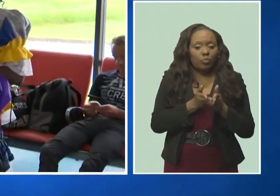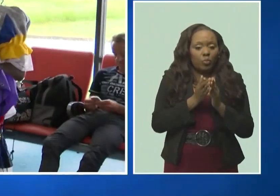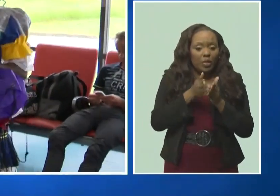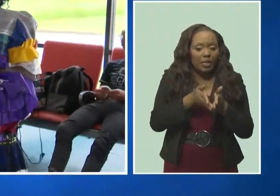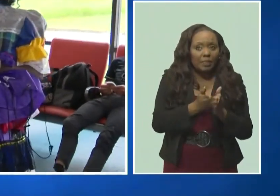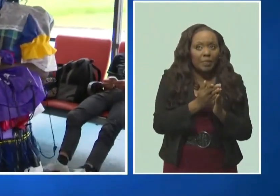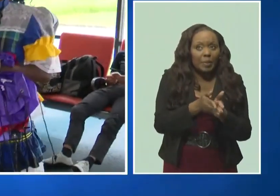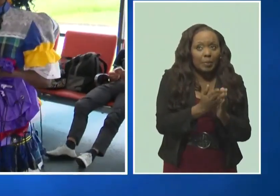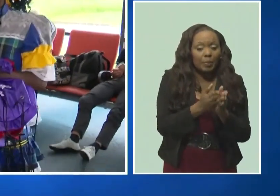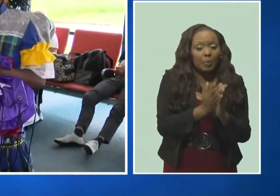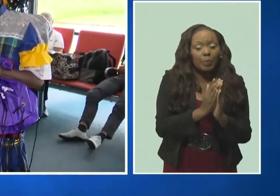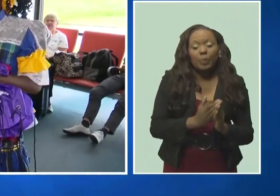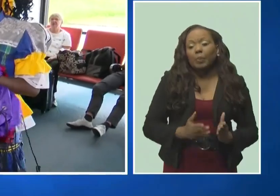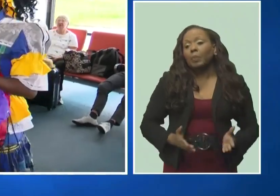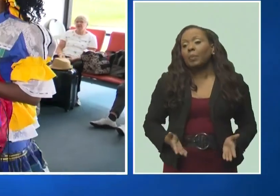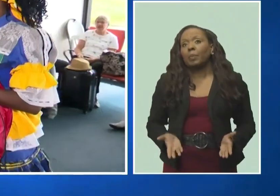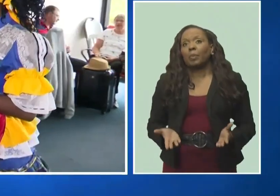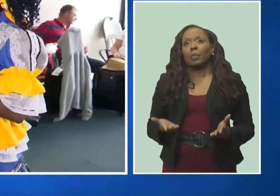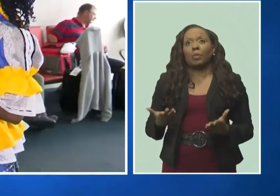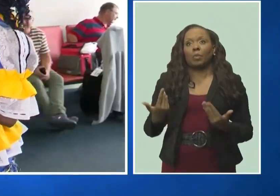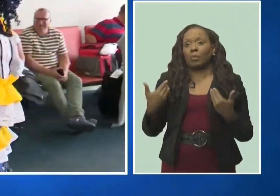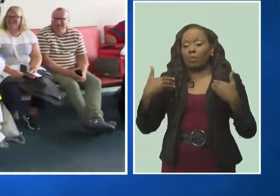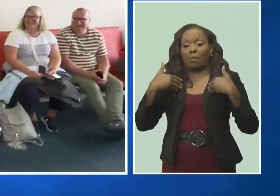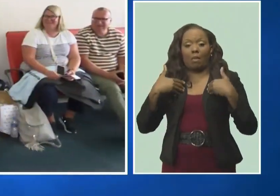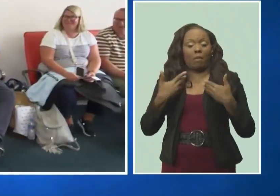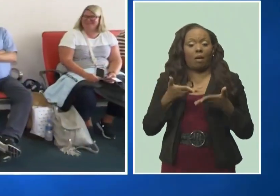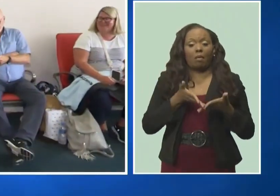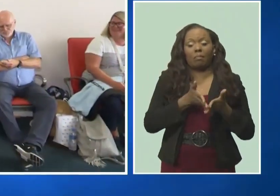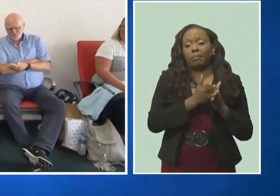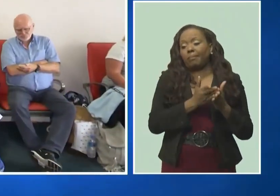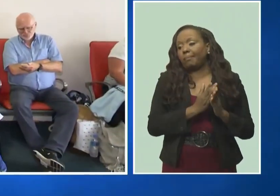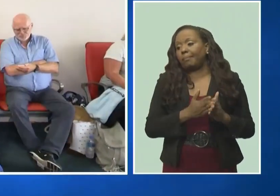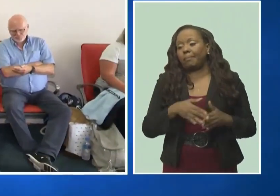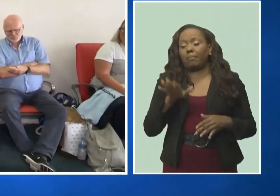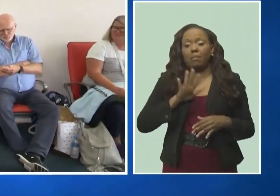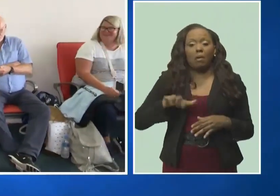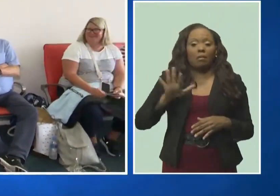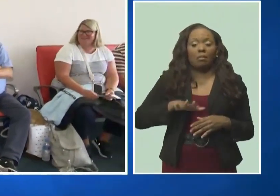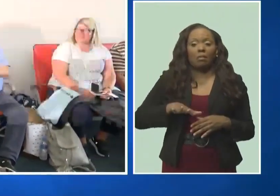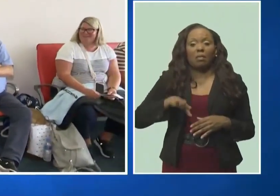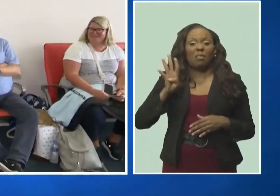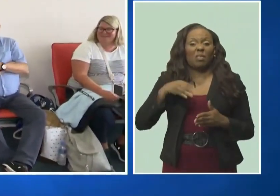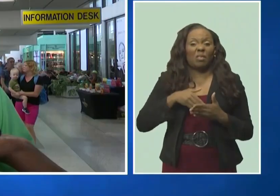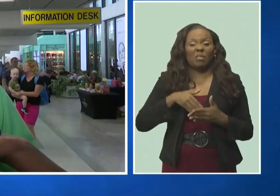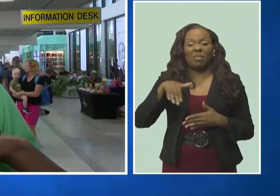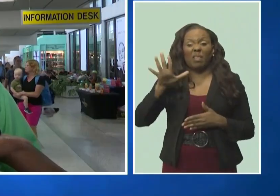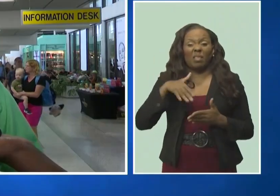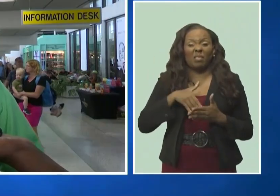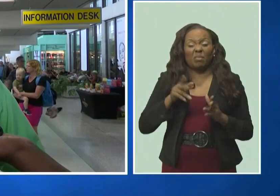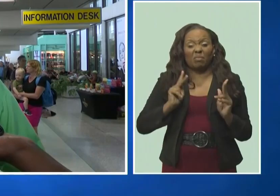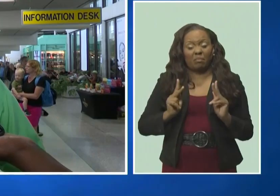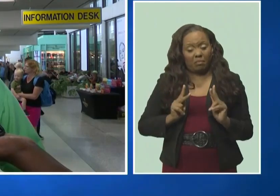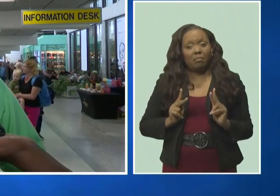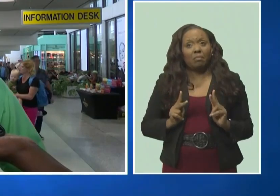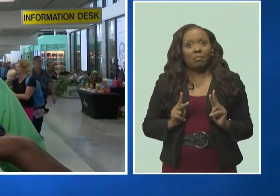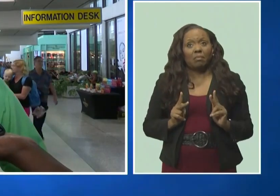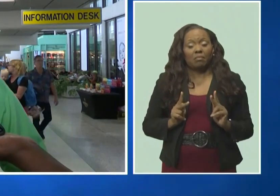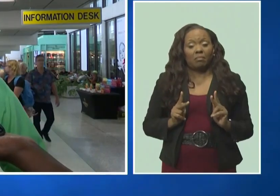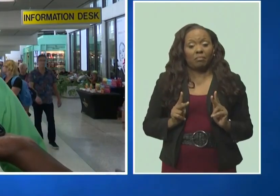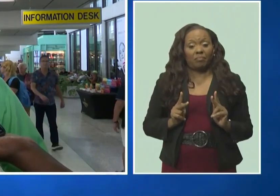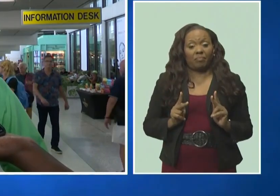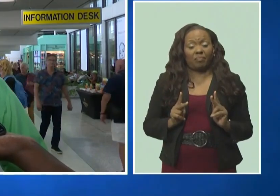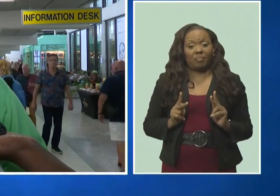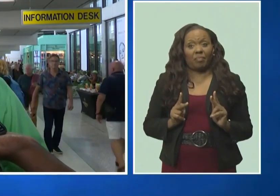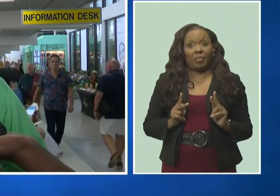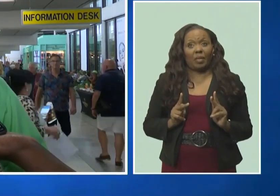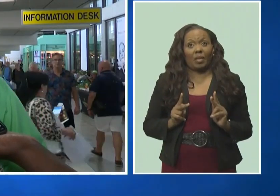the air-to-sea, you have a cruise ship that probably taking 4,000 or 5,000 passengers, and as you can see, even as we see